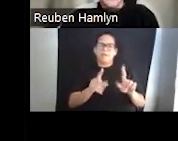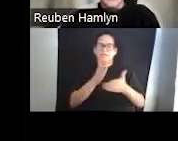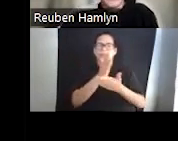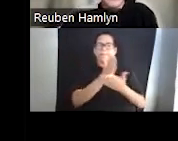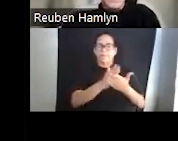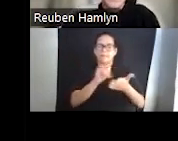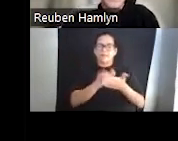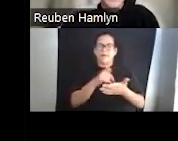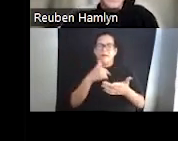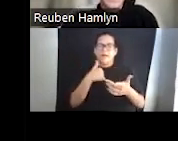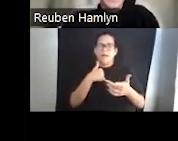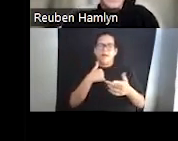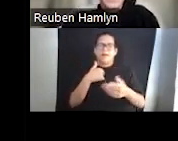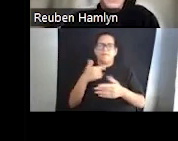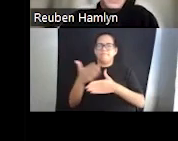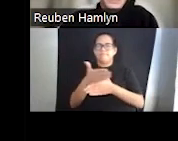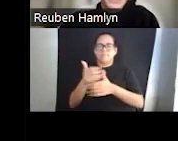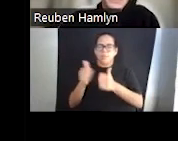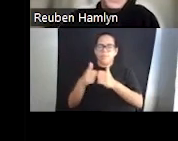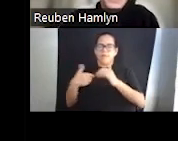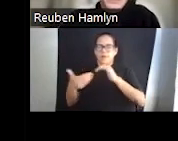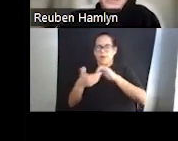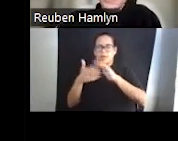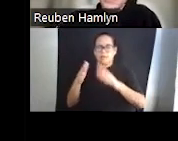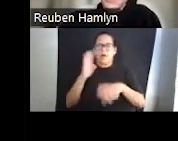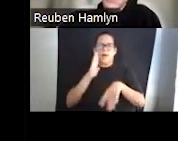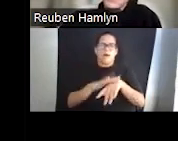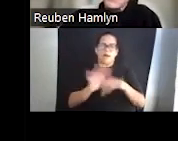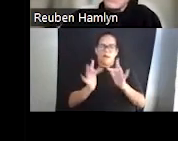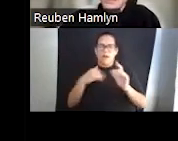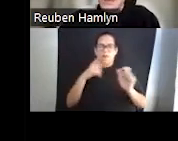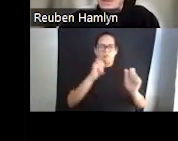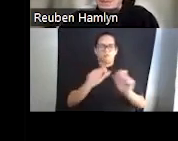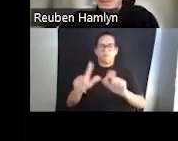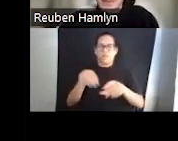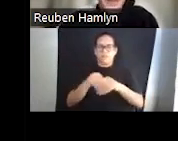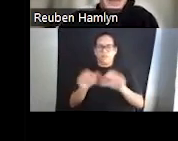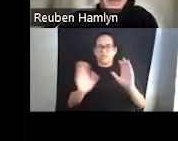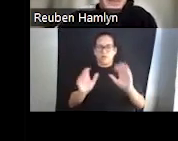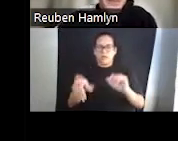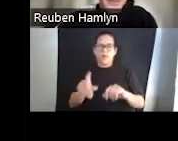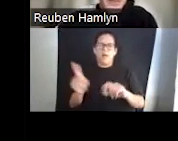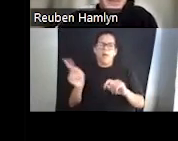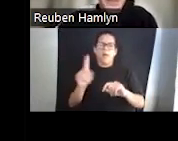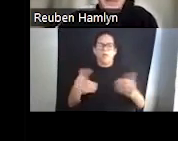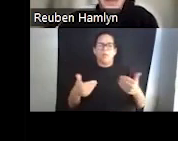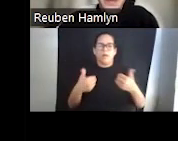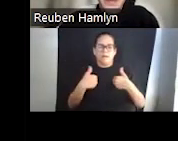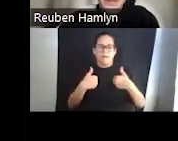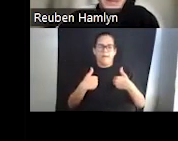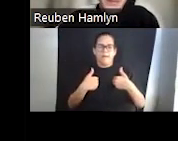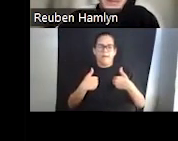that I wrote with my colleague Sherin and Len that is online. I'm going to put it on the chat, where you have